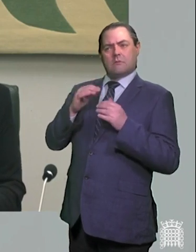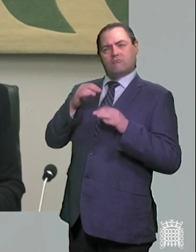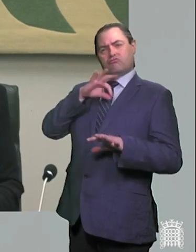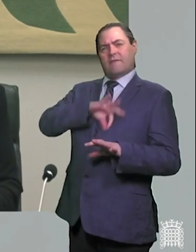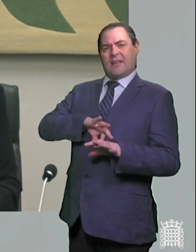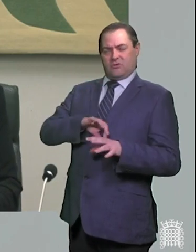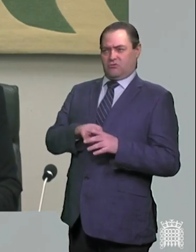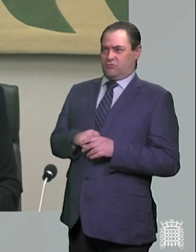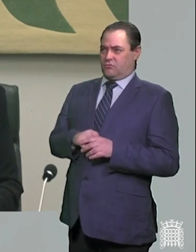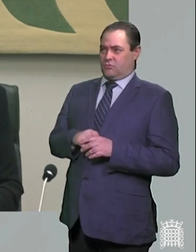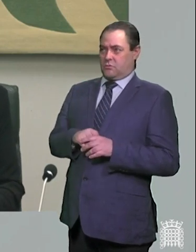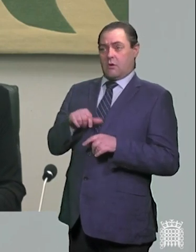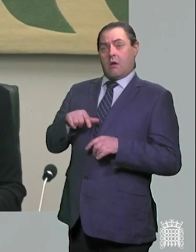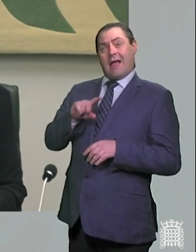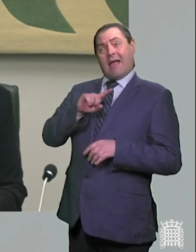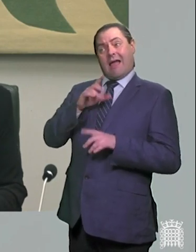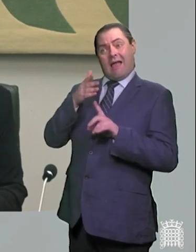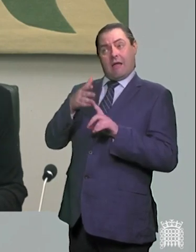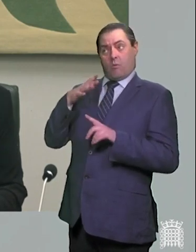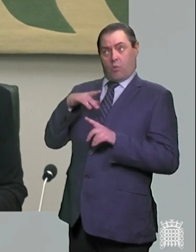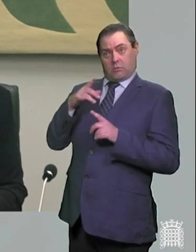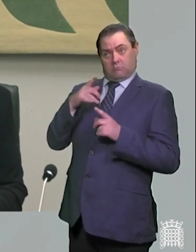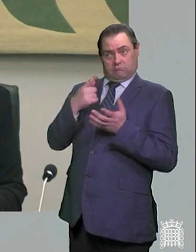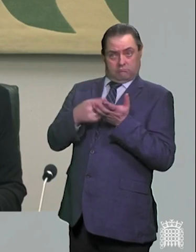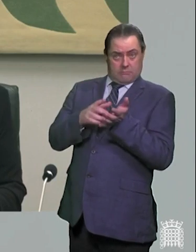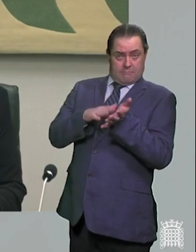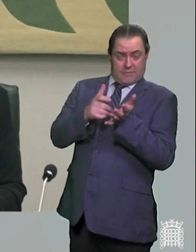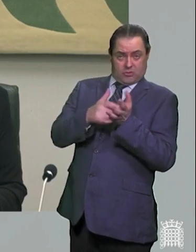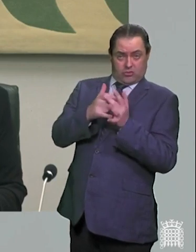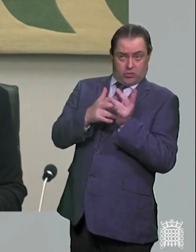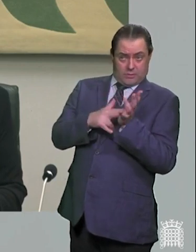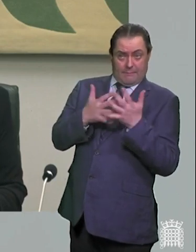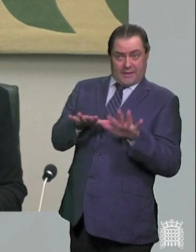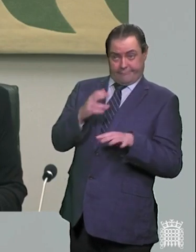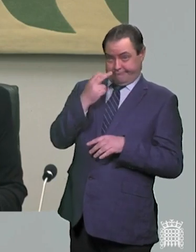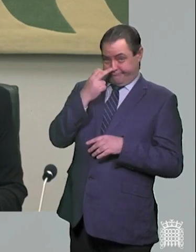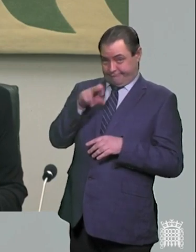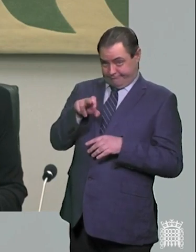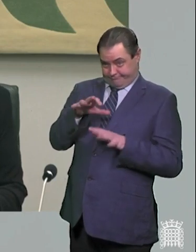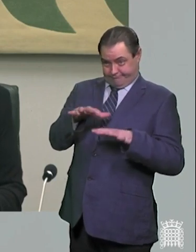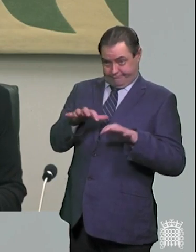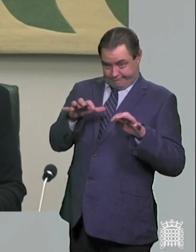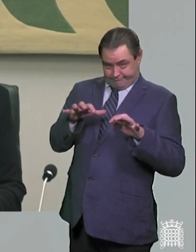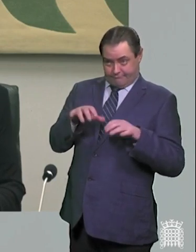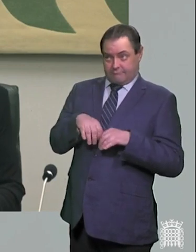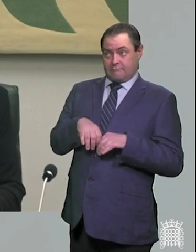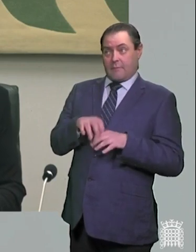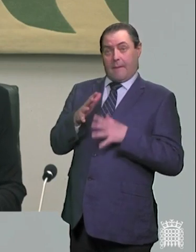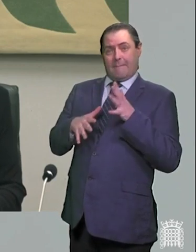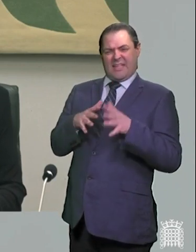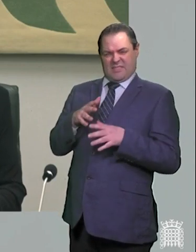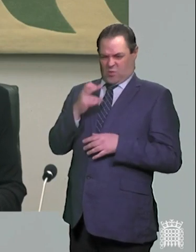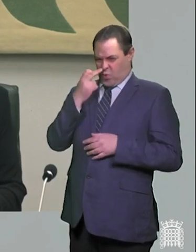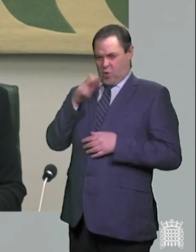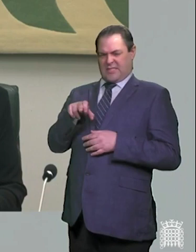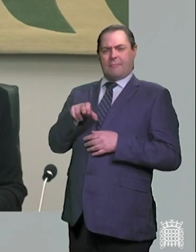in this inquiry is to decide whether or not Mr. Johnson misled the House of Commons, whether or not he committed a contempt of the